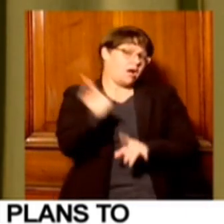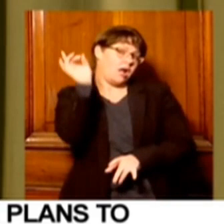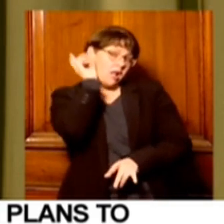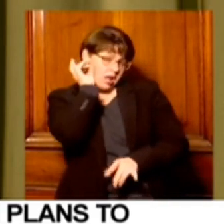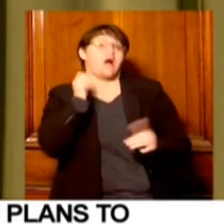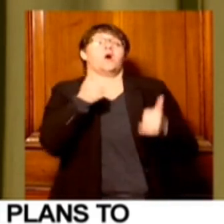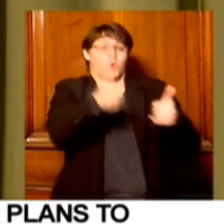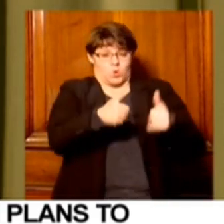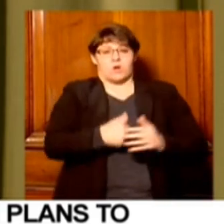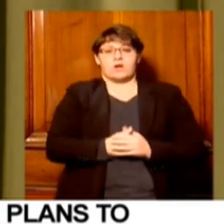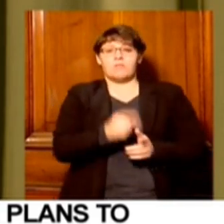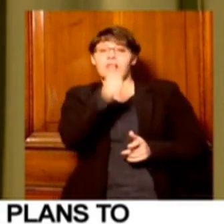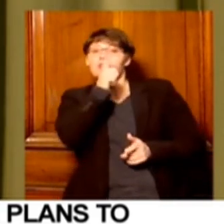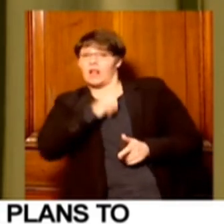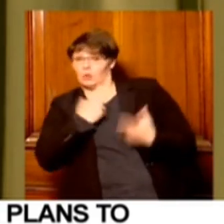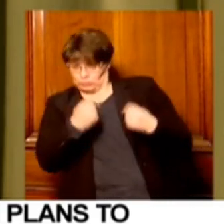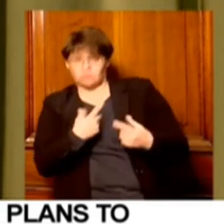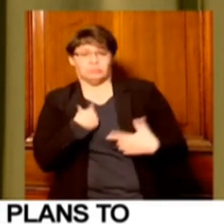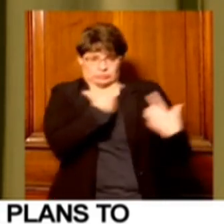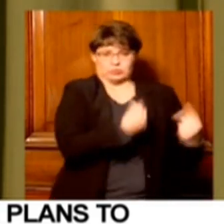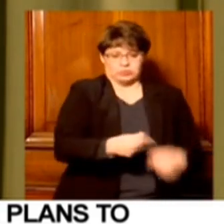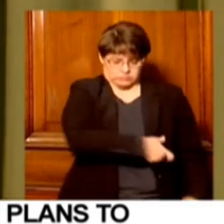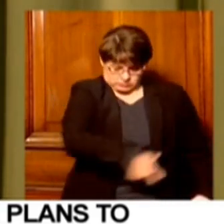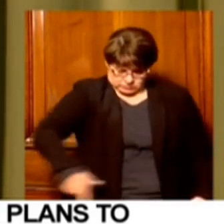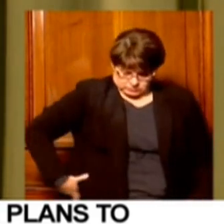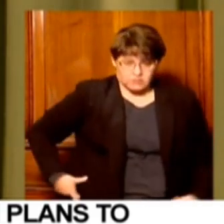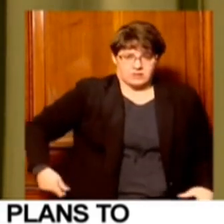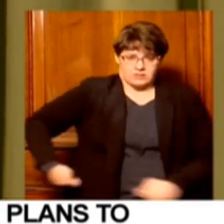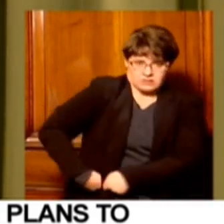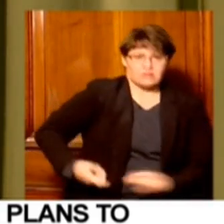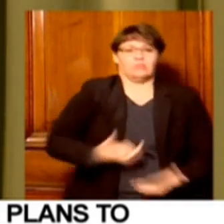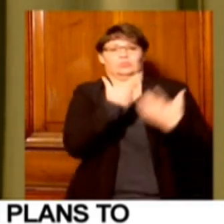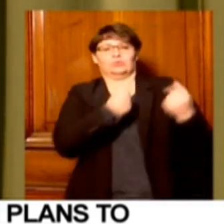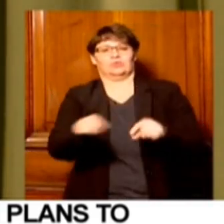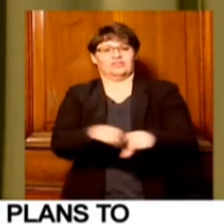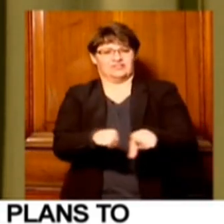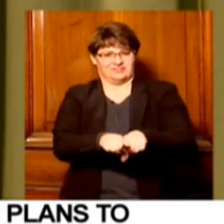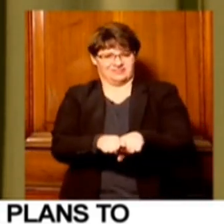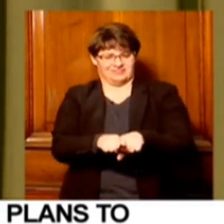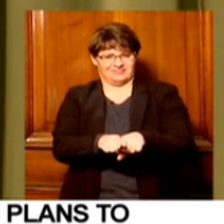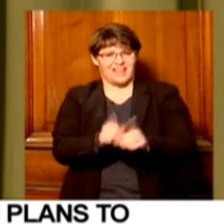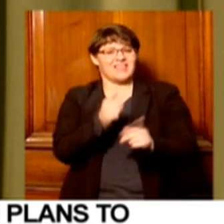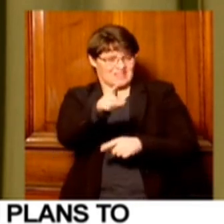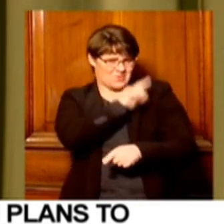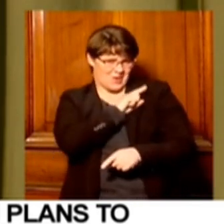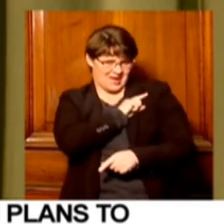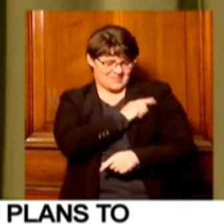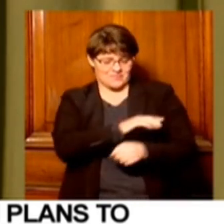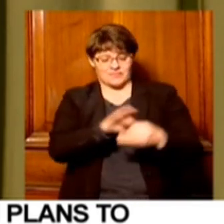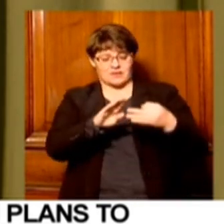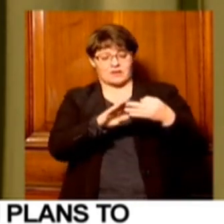they say they would implement will be implemented. Which brings us to the third aspect, which is the